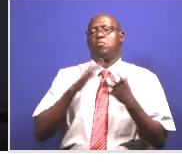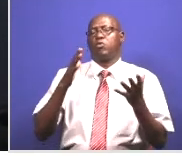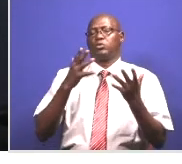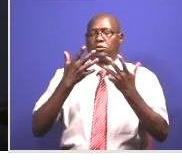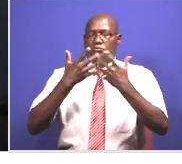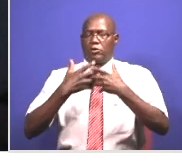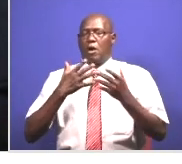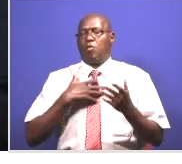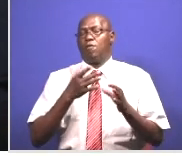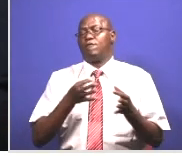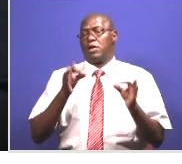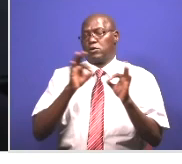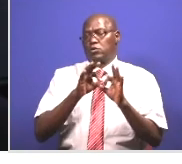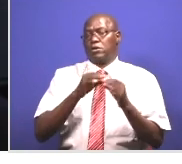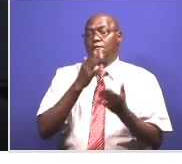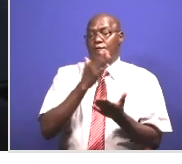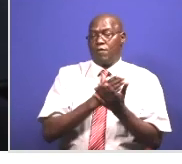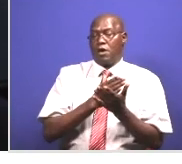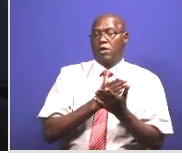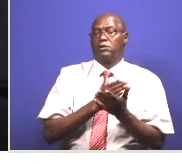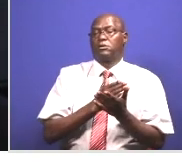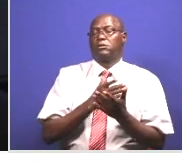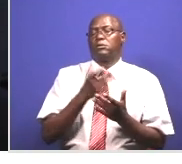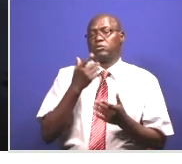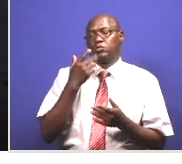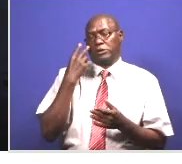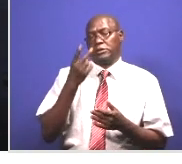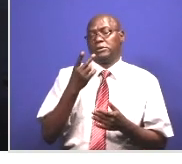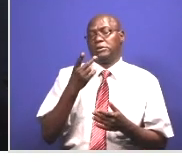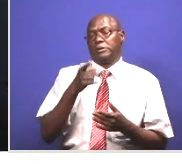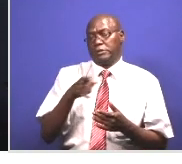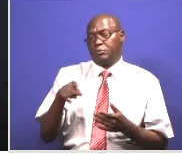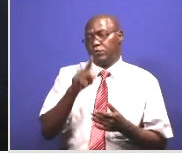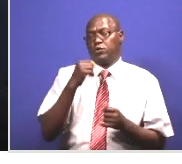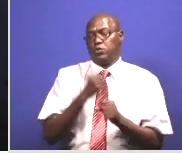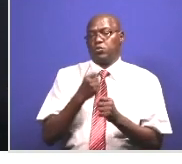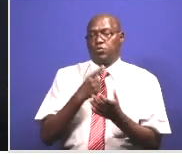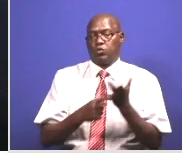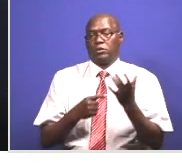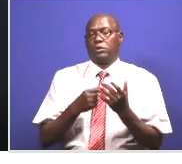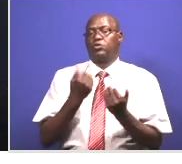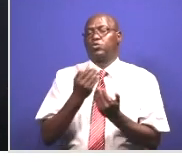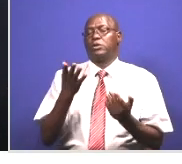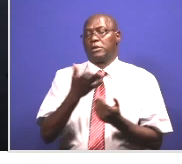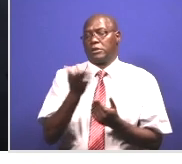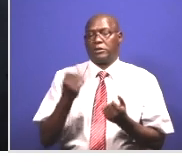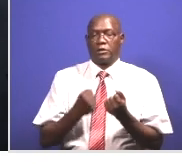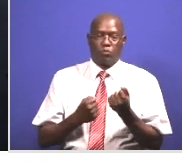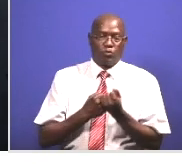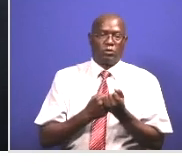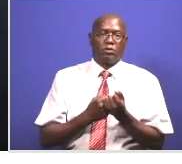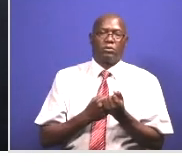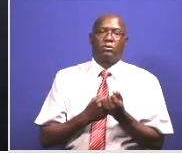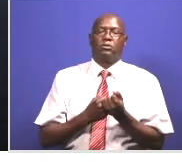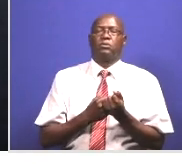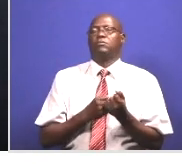values and the fact that they have proven, we have seen what they do, and we have seen the children that they support. Beyond just financial